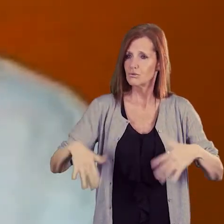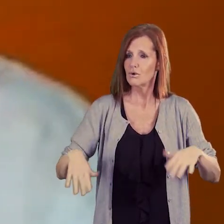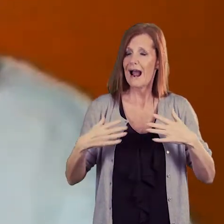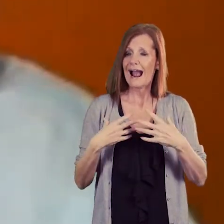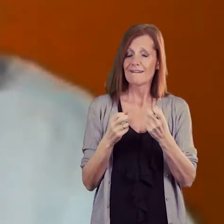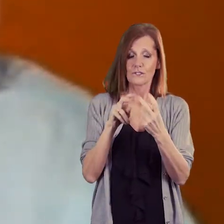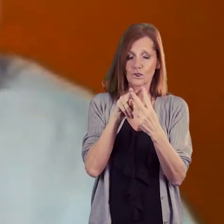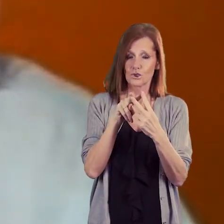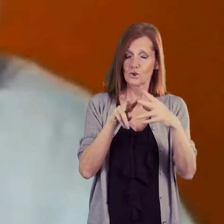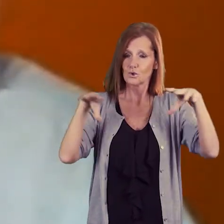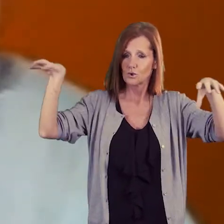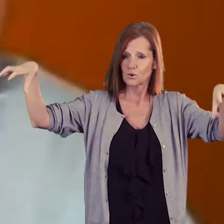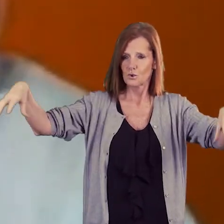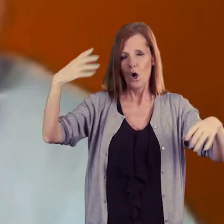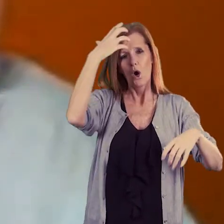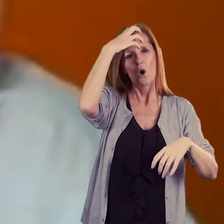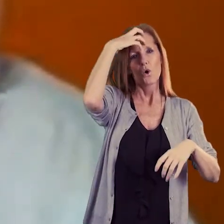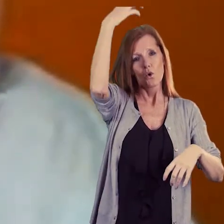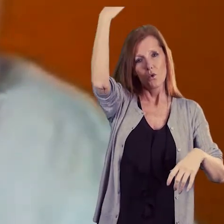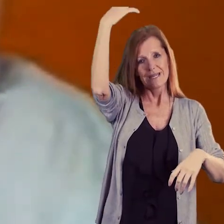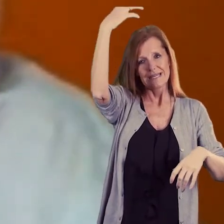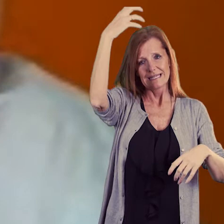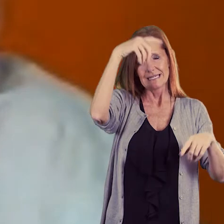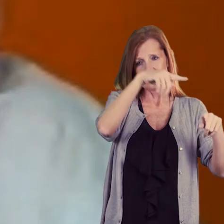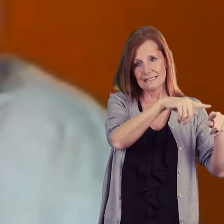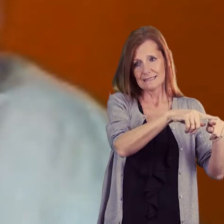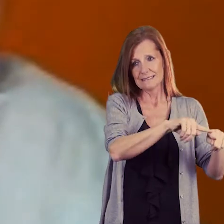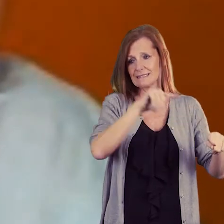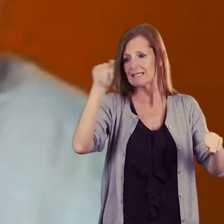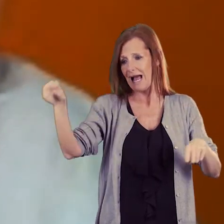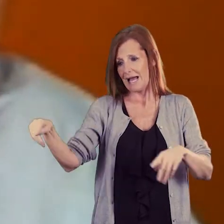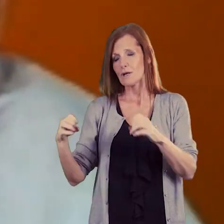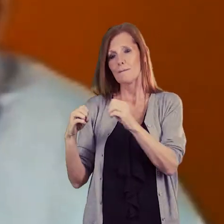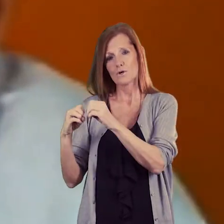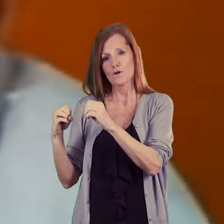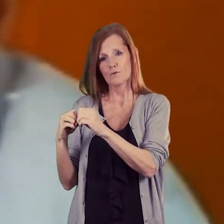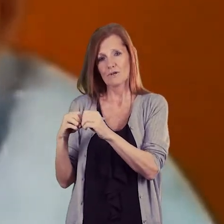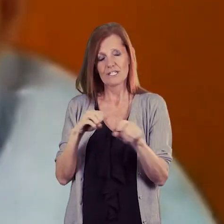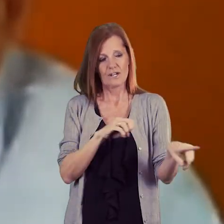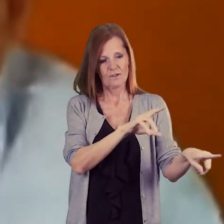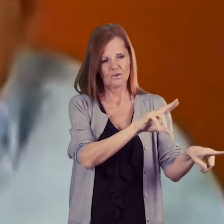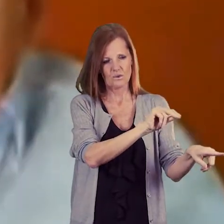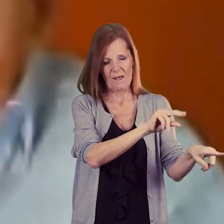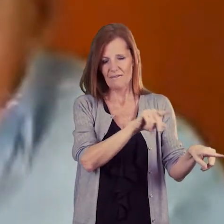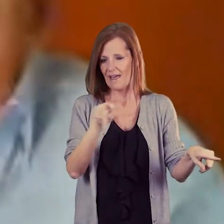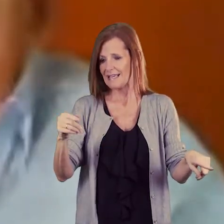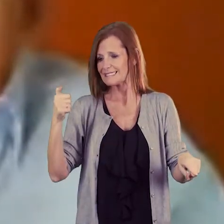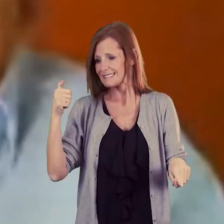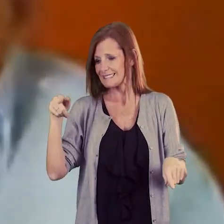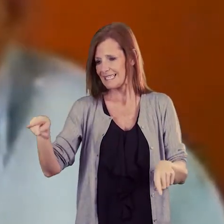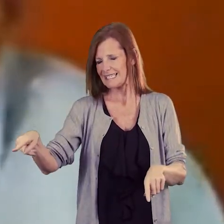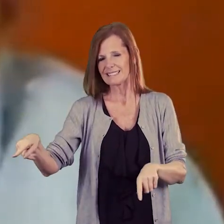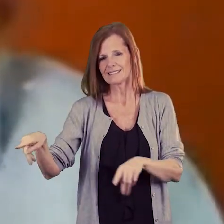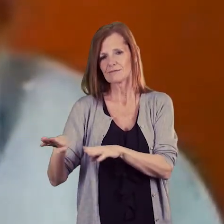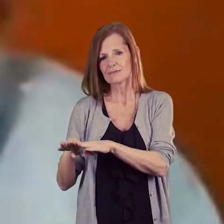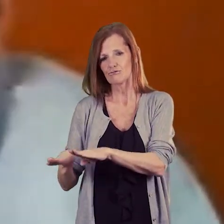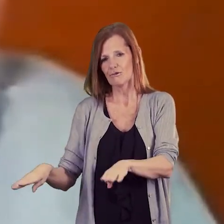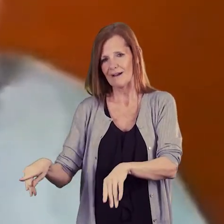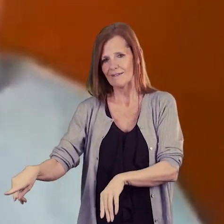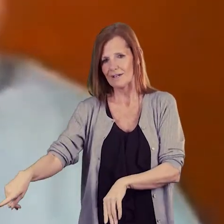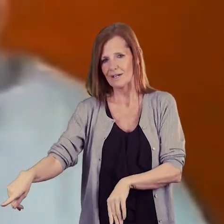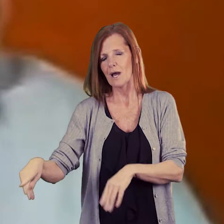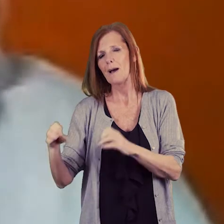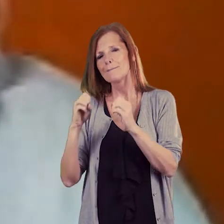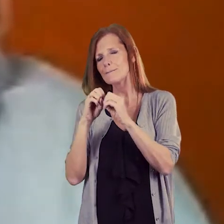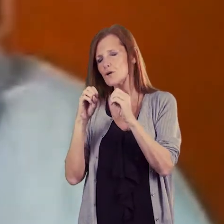two sides, the Queen's Mansions, there's 12 apartments there and 6 at the Burbage, where I'm talking about with the ground floor. We don't have a lift